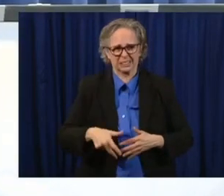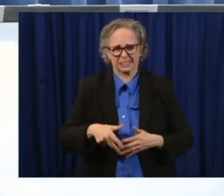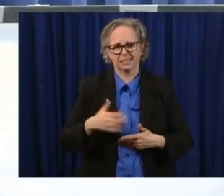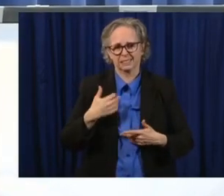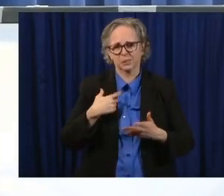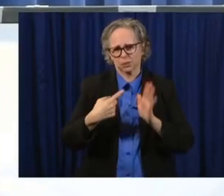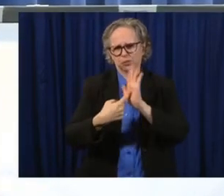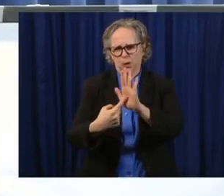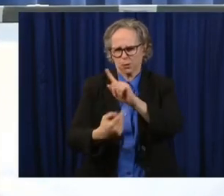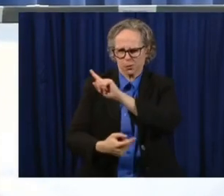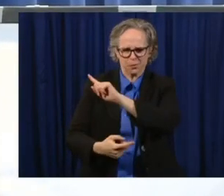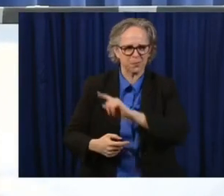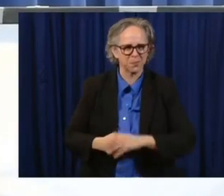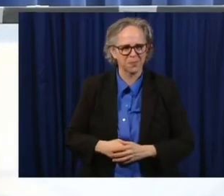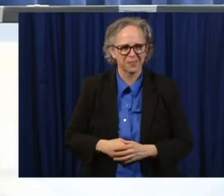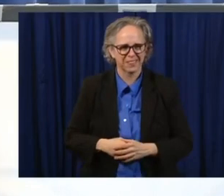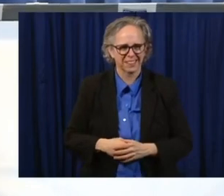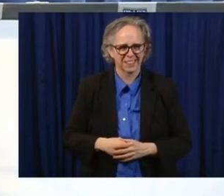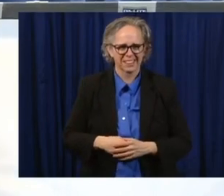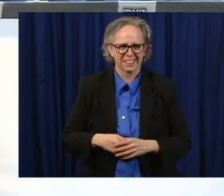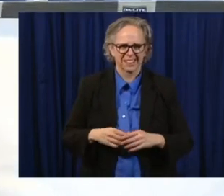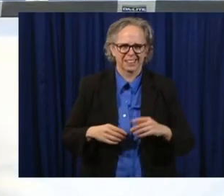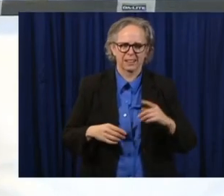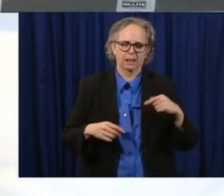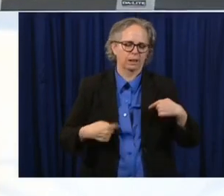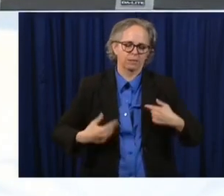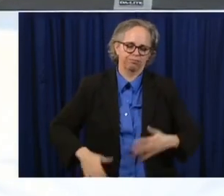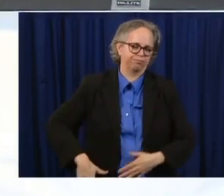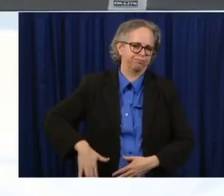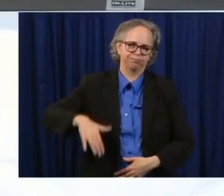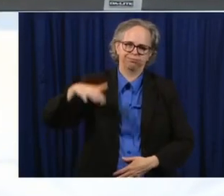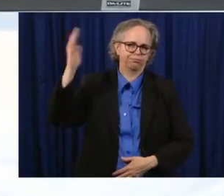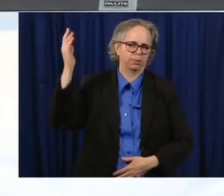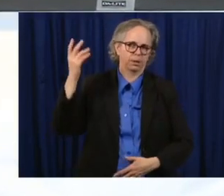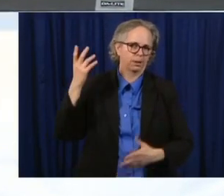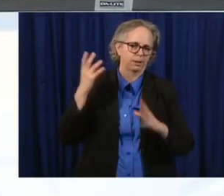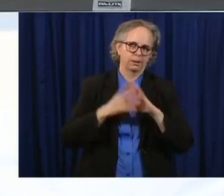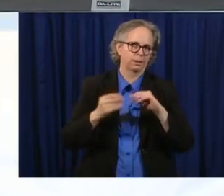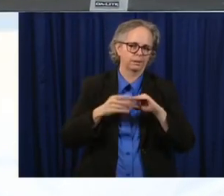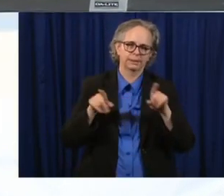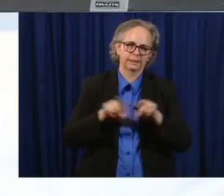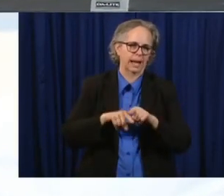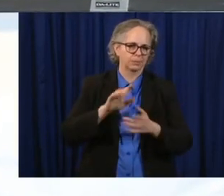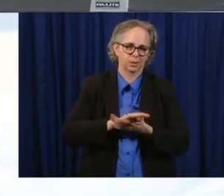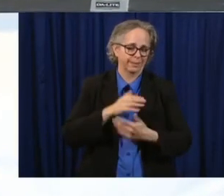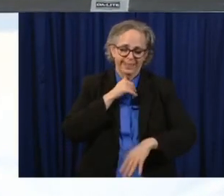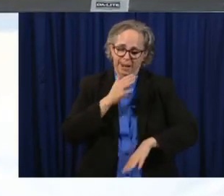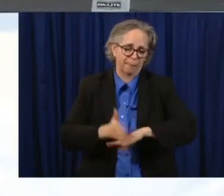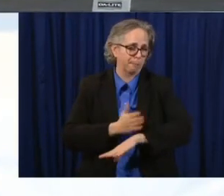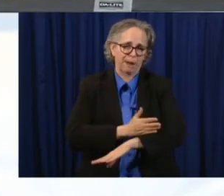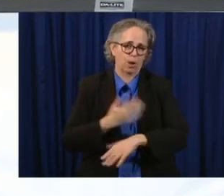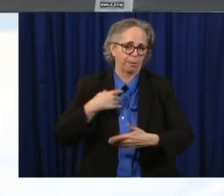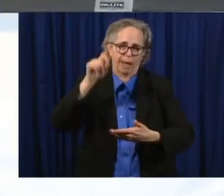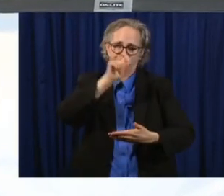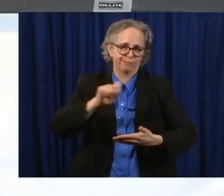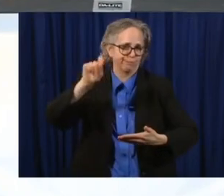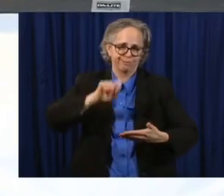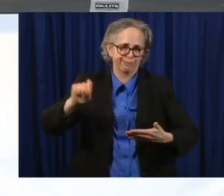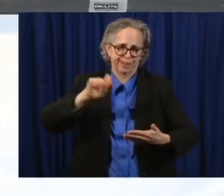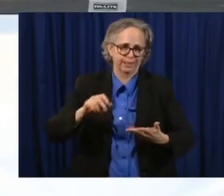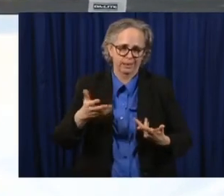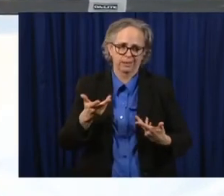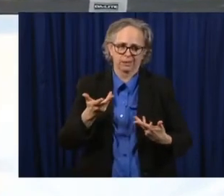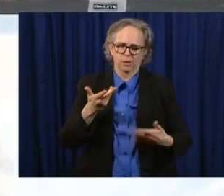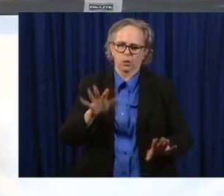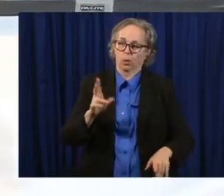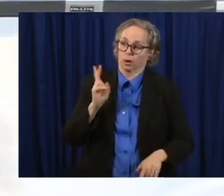I was told that many different years in school. It has not gotten any better, as anybody who's gotten a note from me or a letter from me knows. But I'm